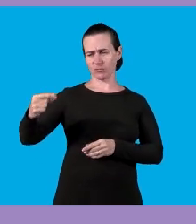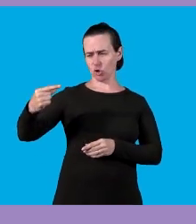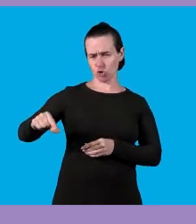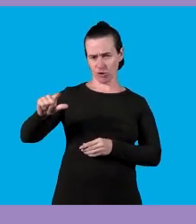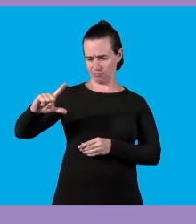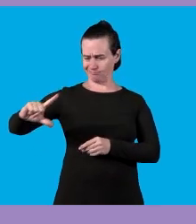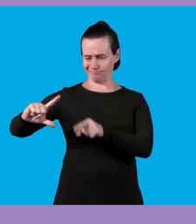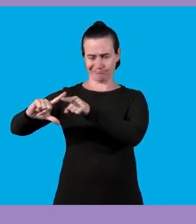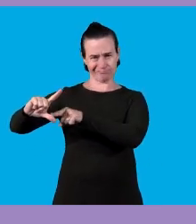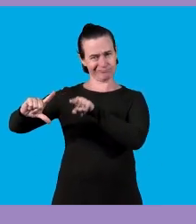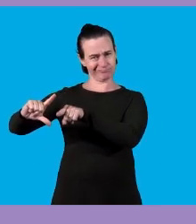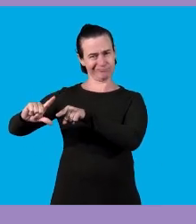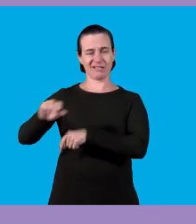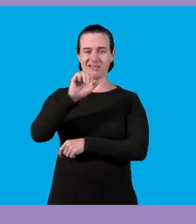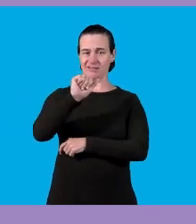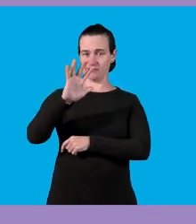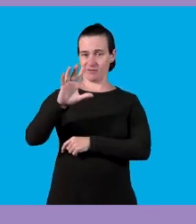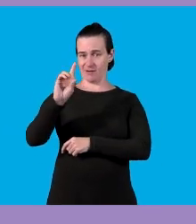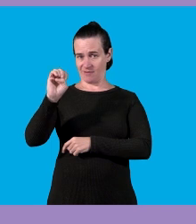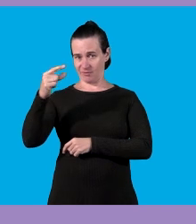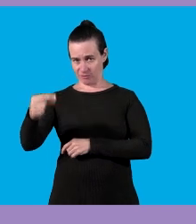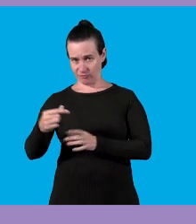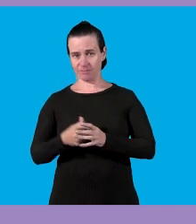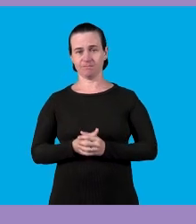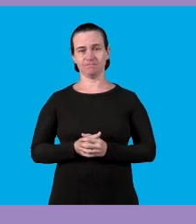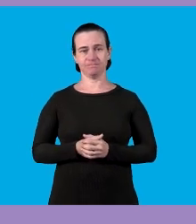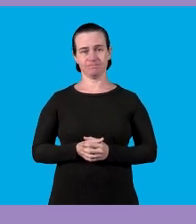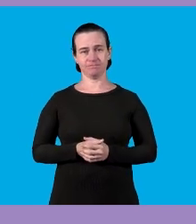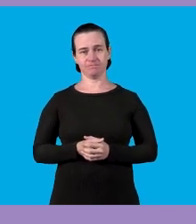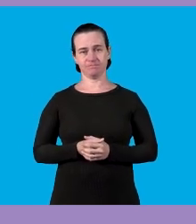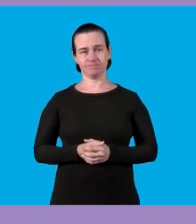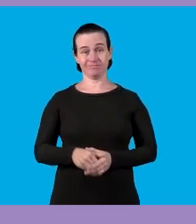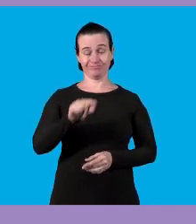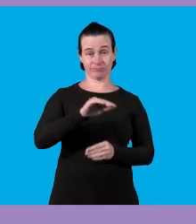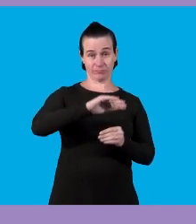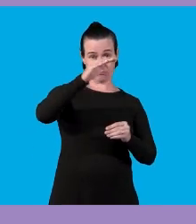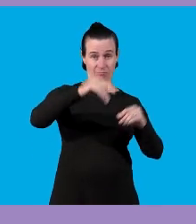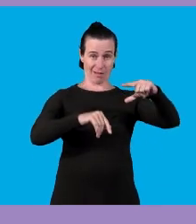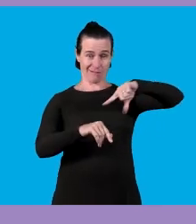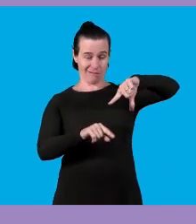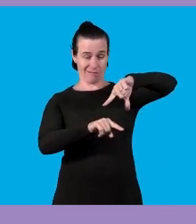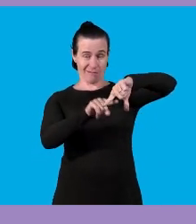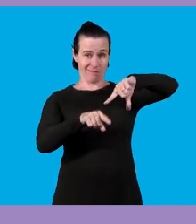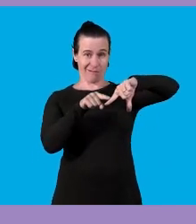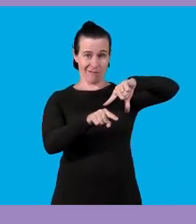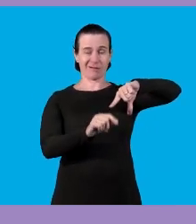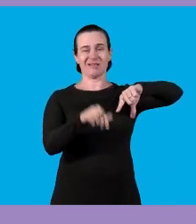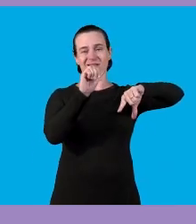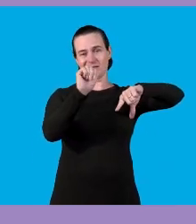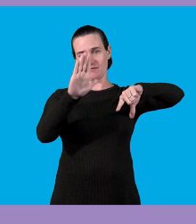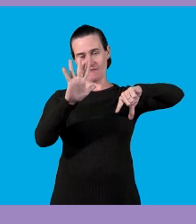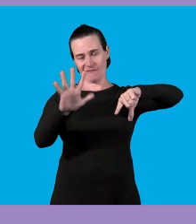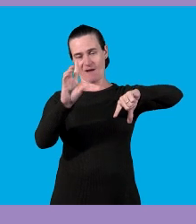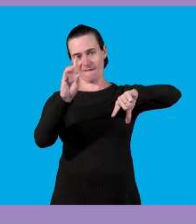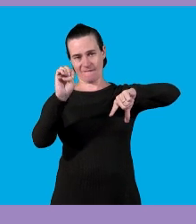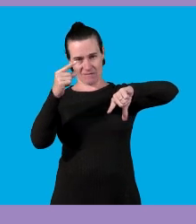G is 65 degrees. And angle L is 65 degrees, according to